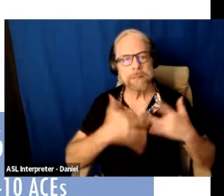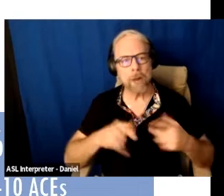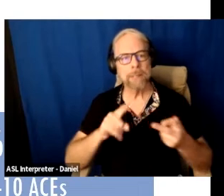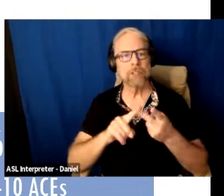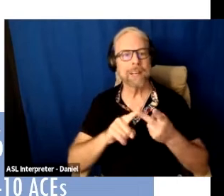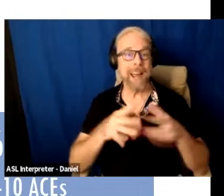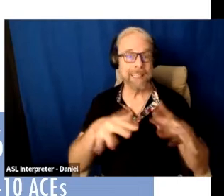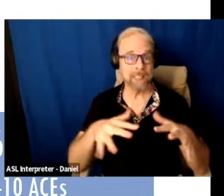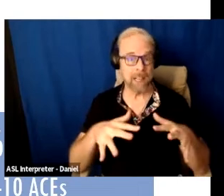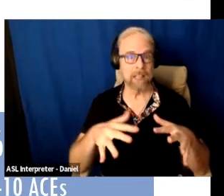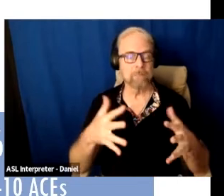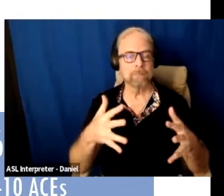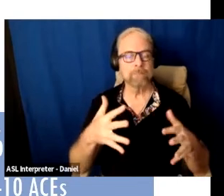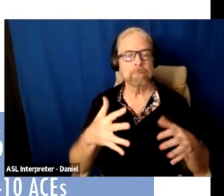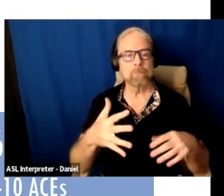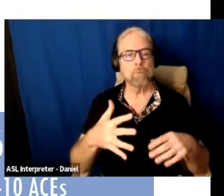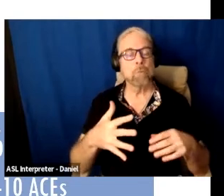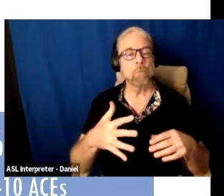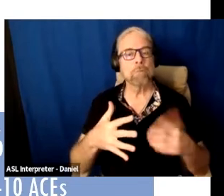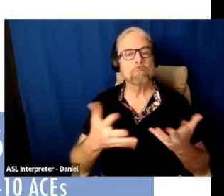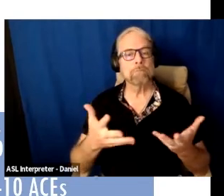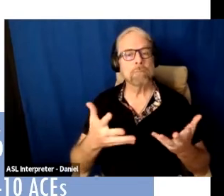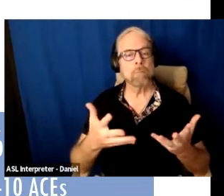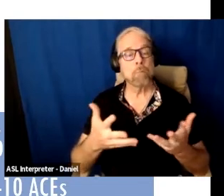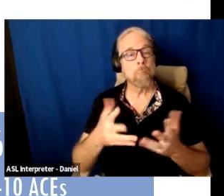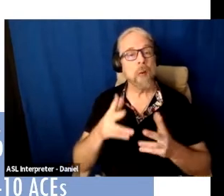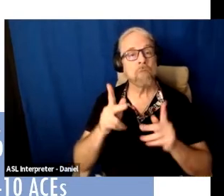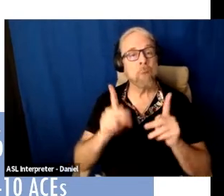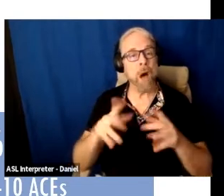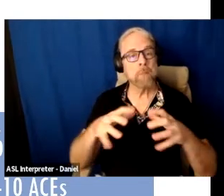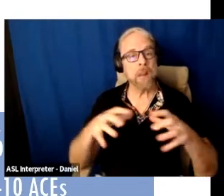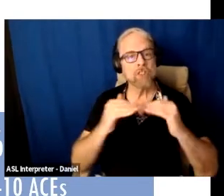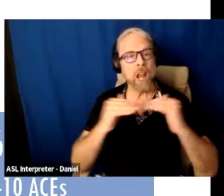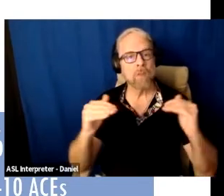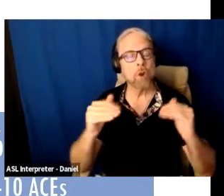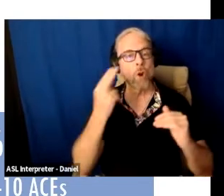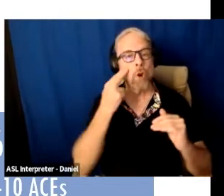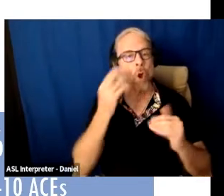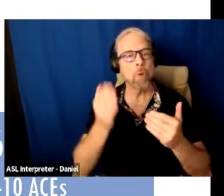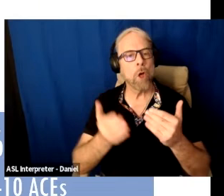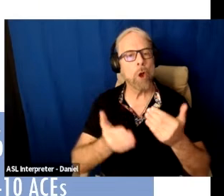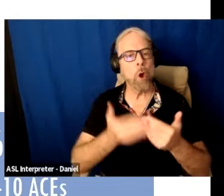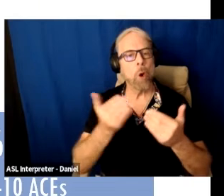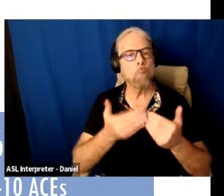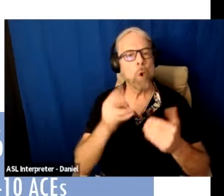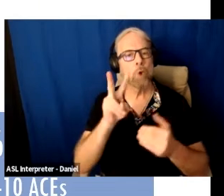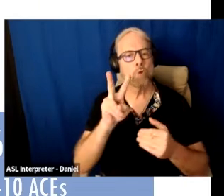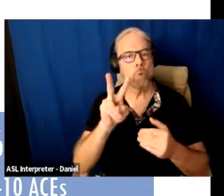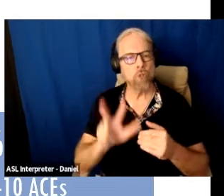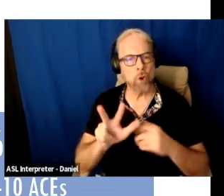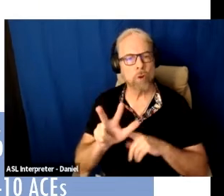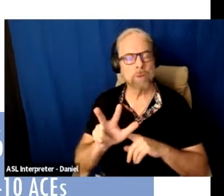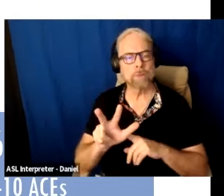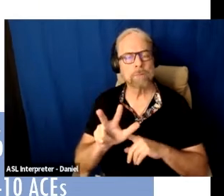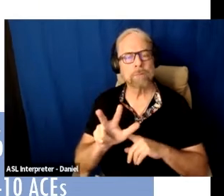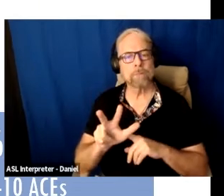anxiety, that nearly at the population level, we know that nearly 2/3 of